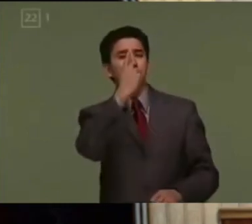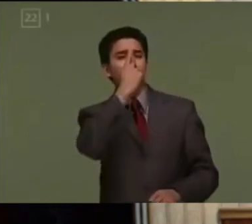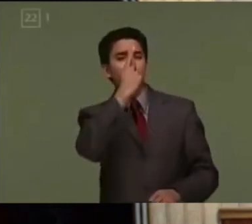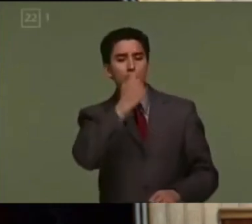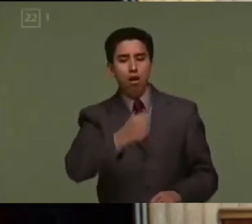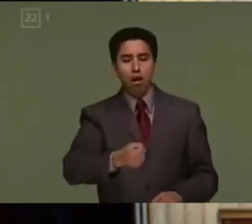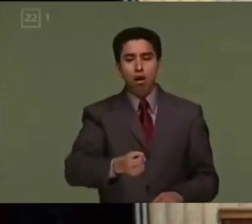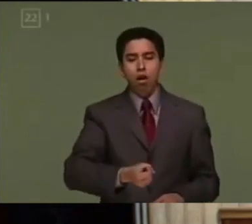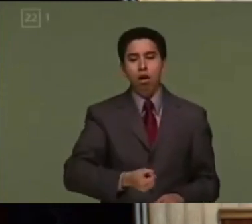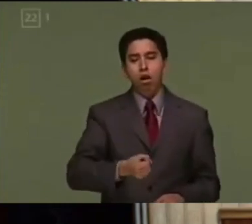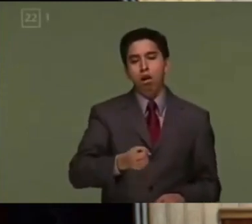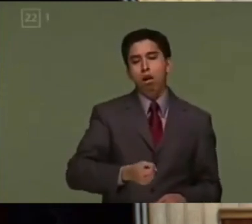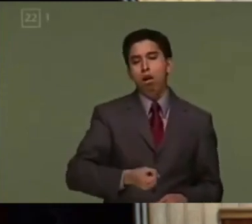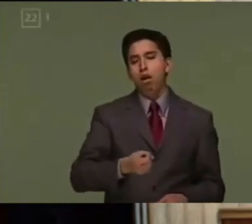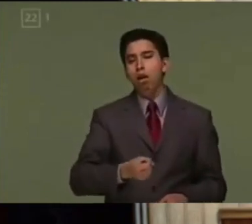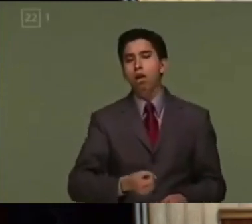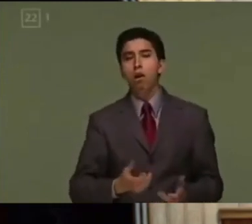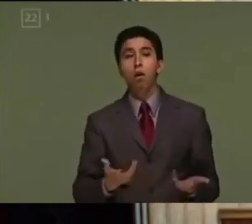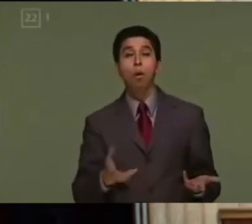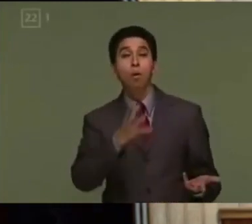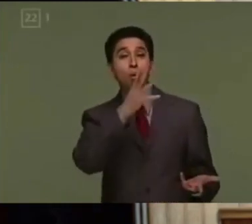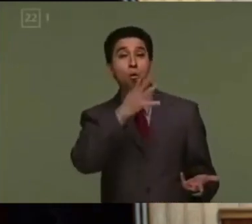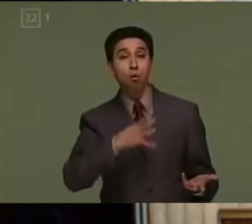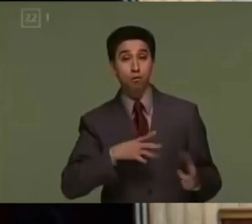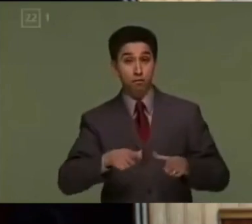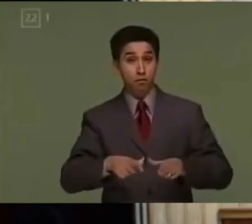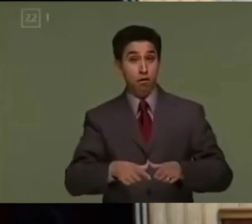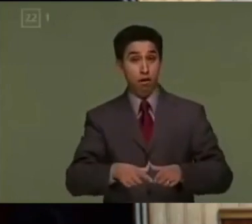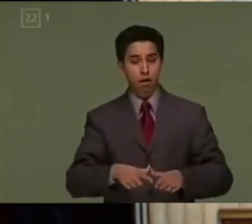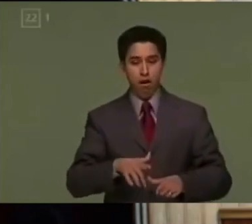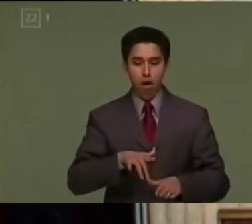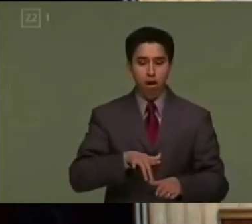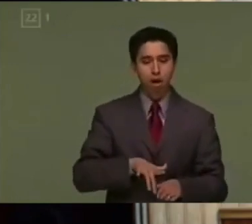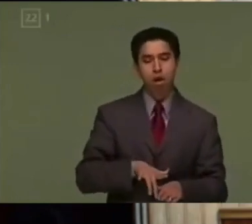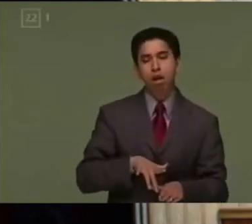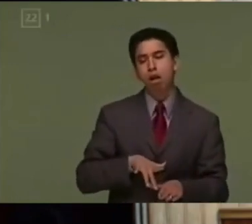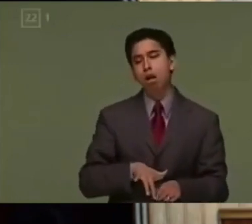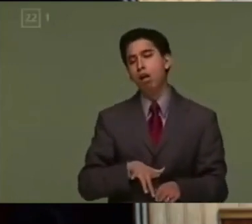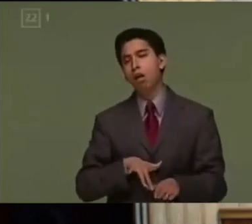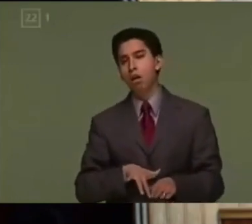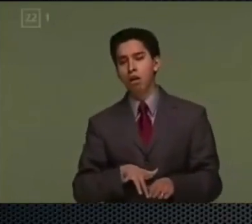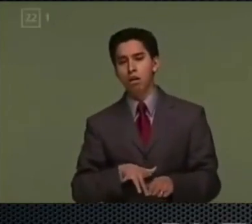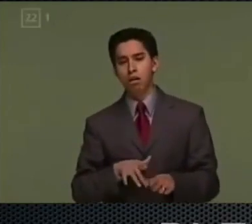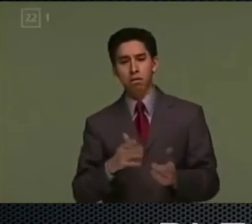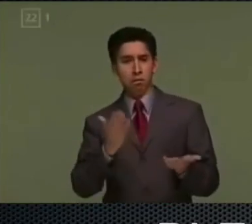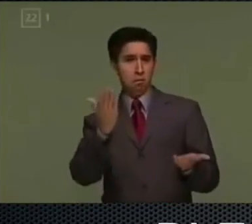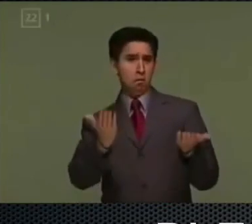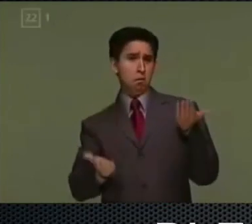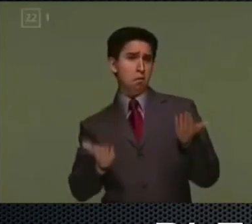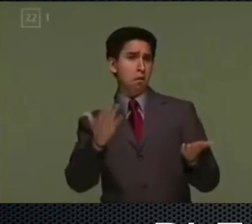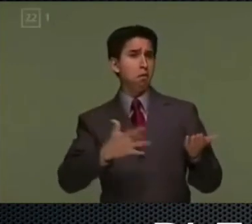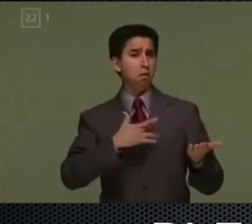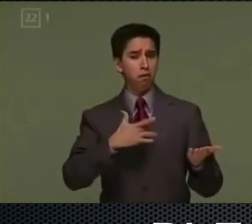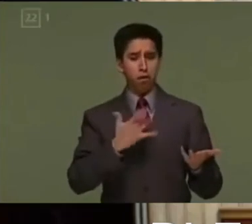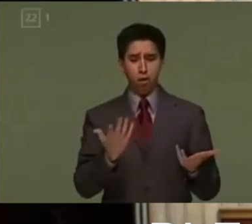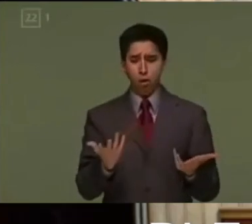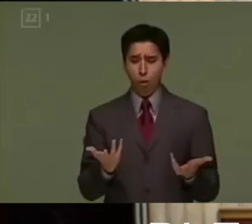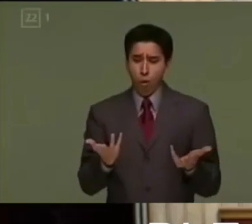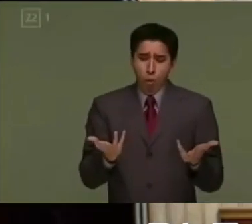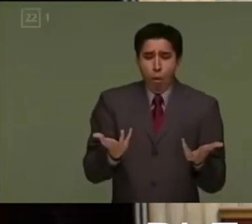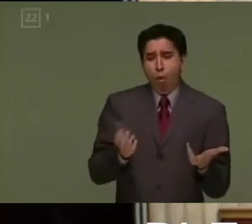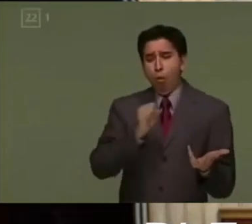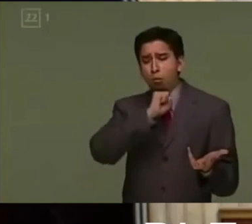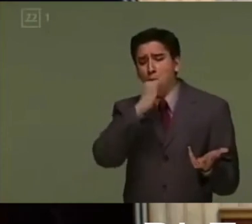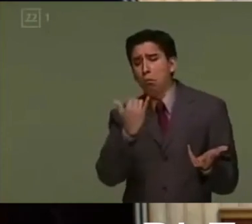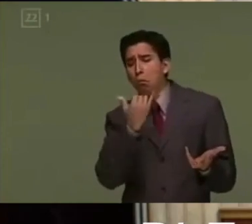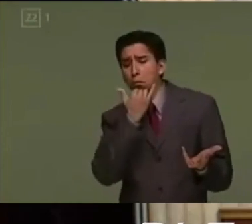going to discuss a colloquy of emails that I received from this guy named Jesse. This